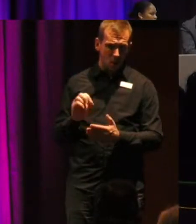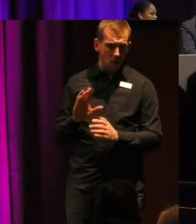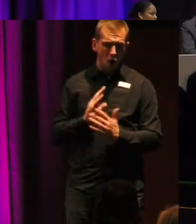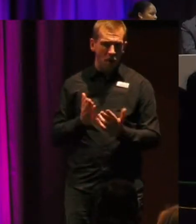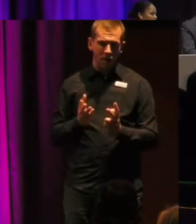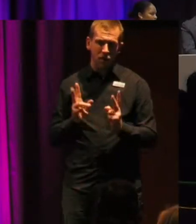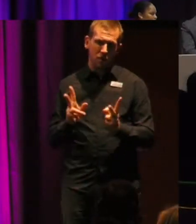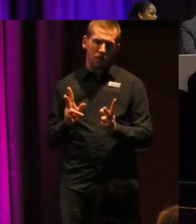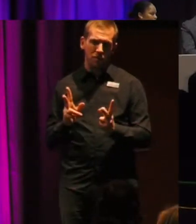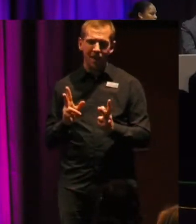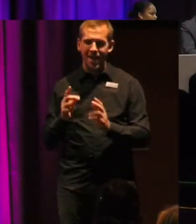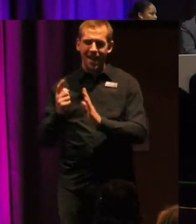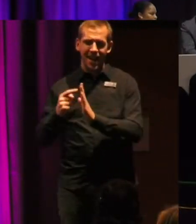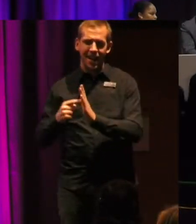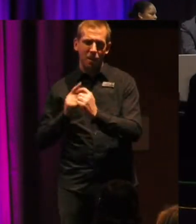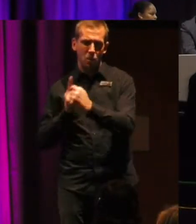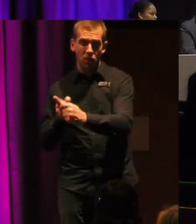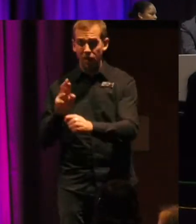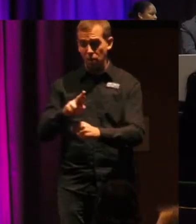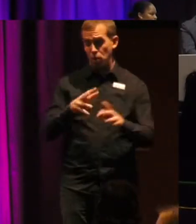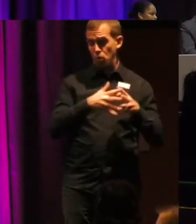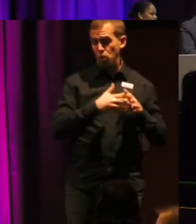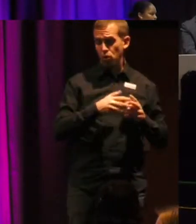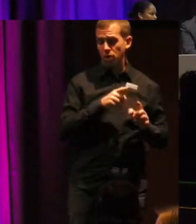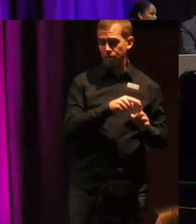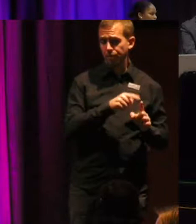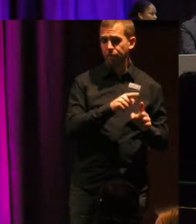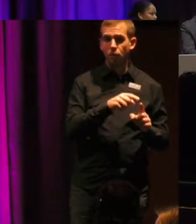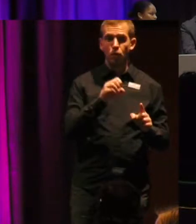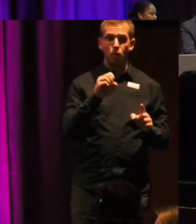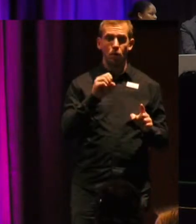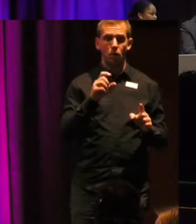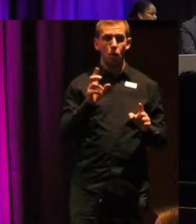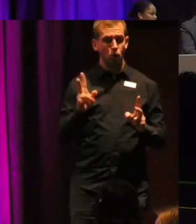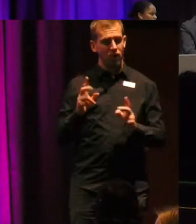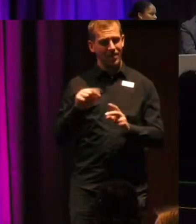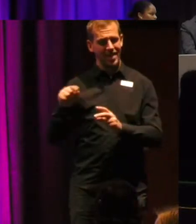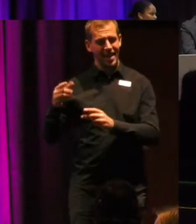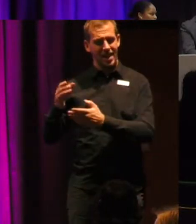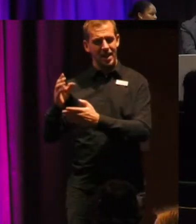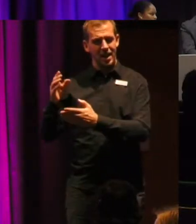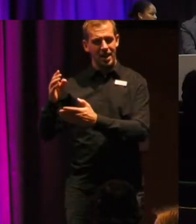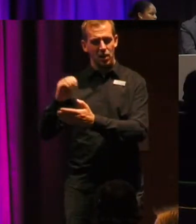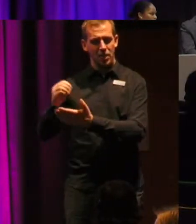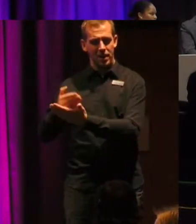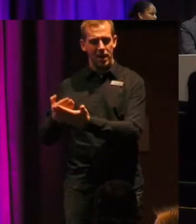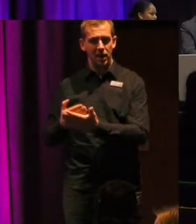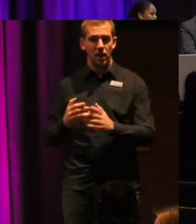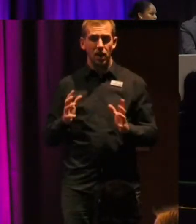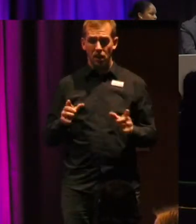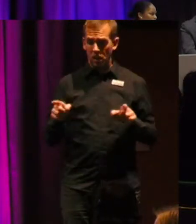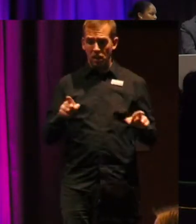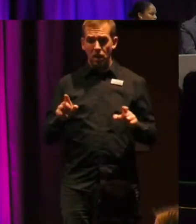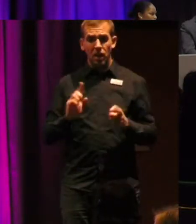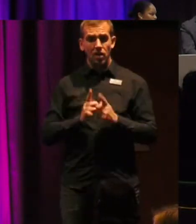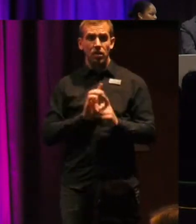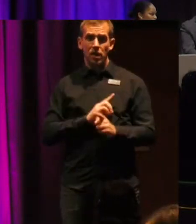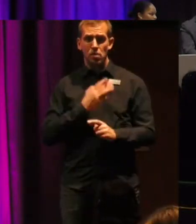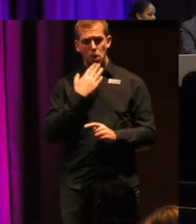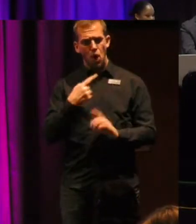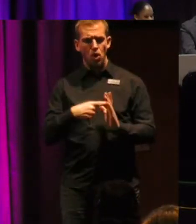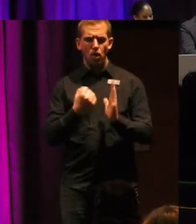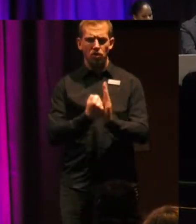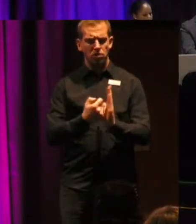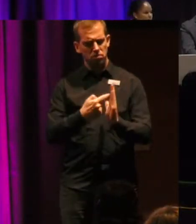You know, I think in the United States, in some Western European countries, even though we have strong legal systems